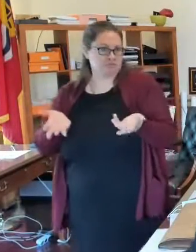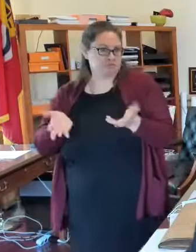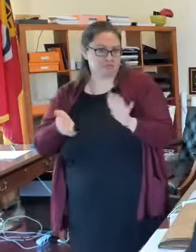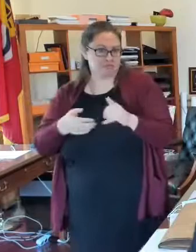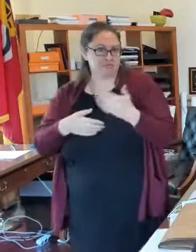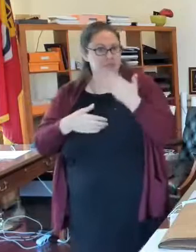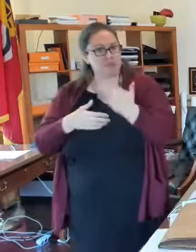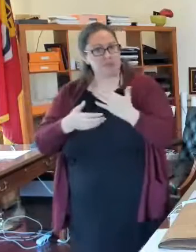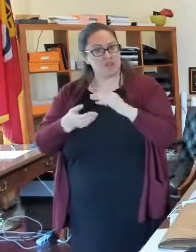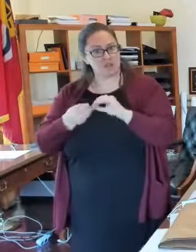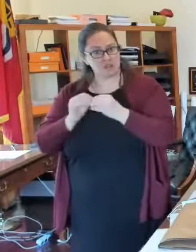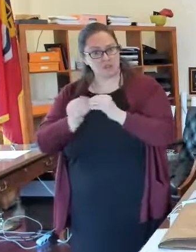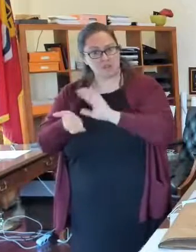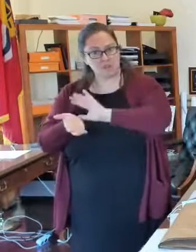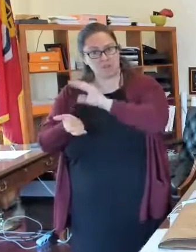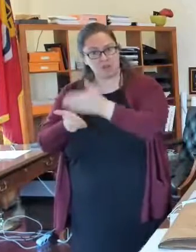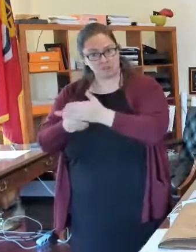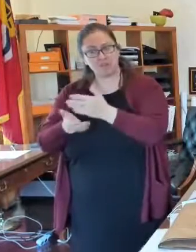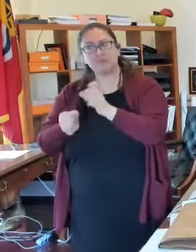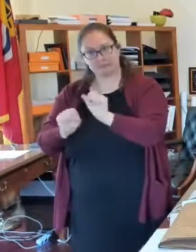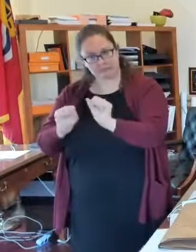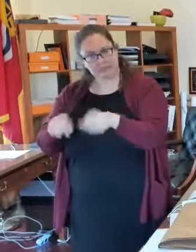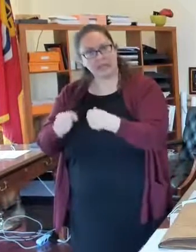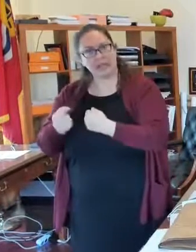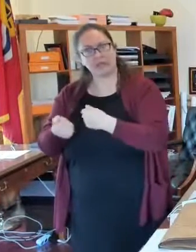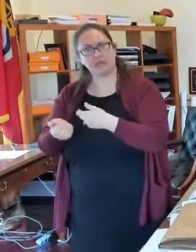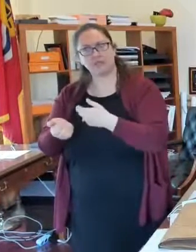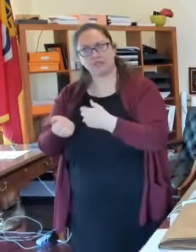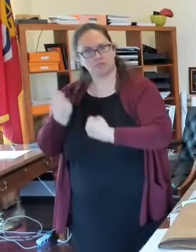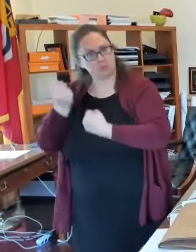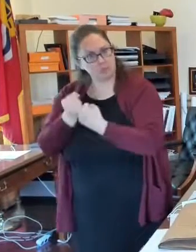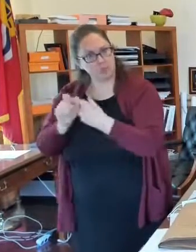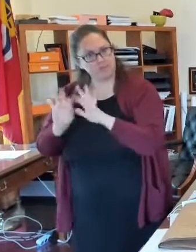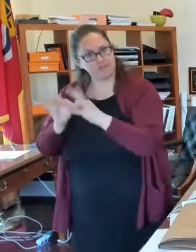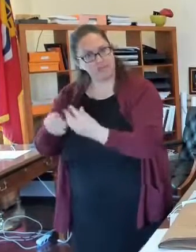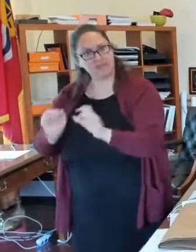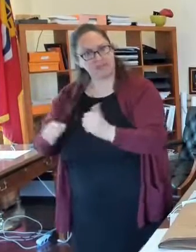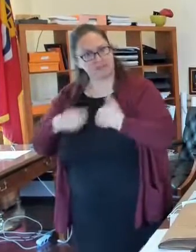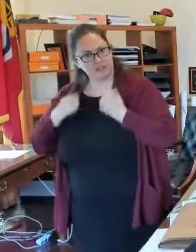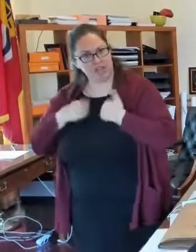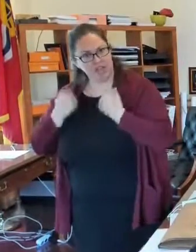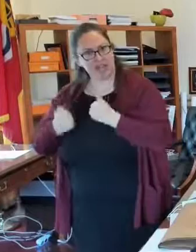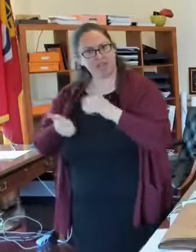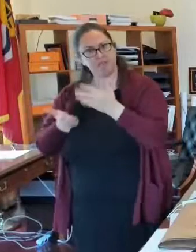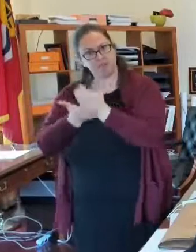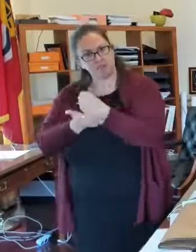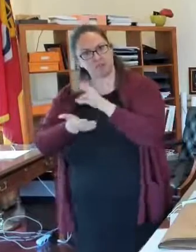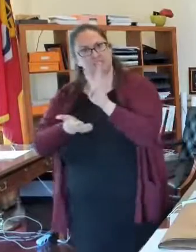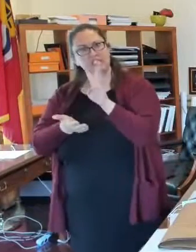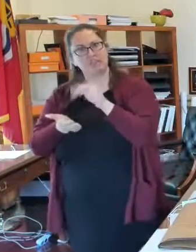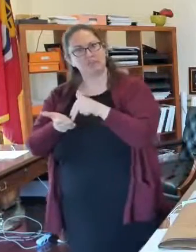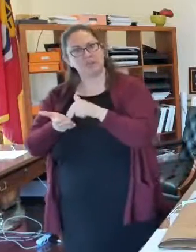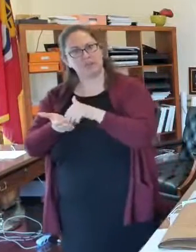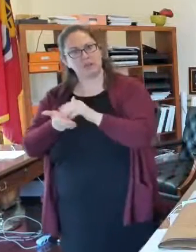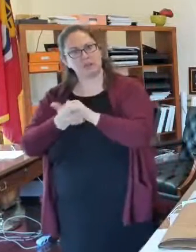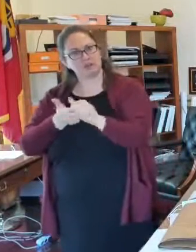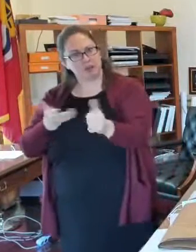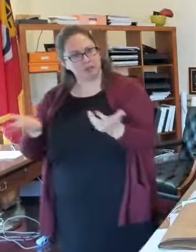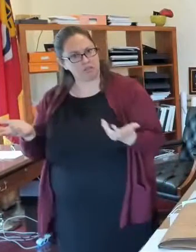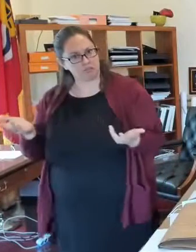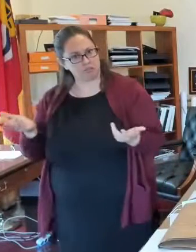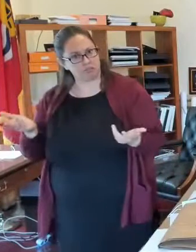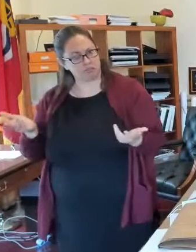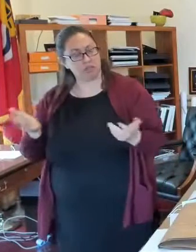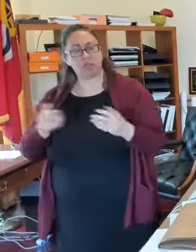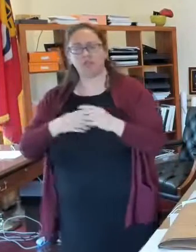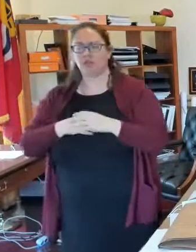good salary that can support a family. And so a little bit of excitement. I think what that says